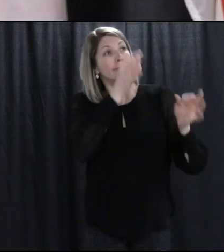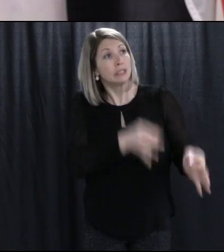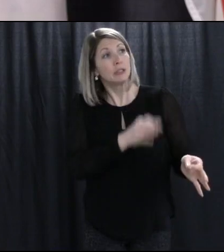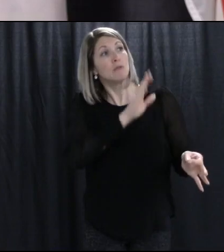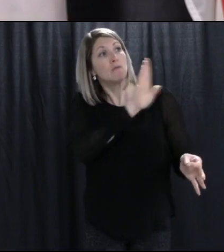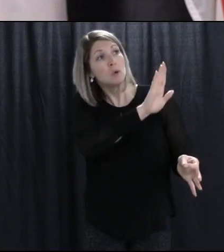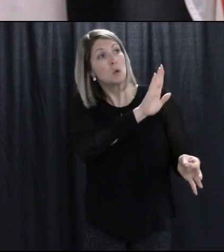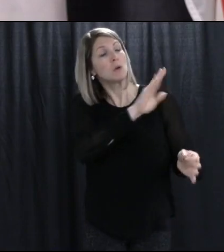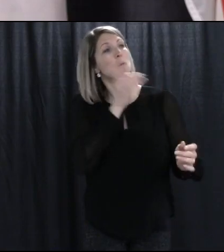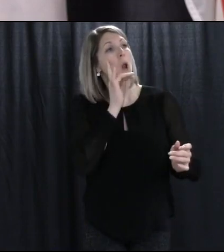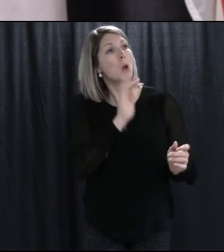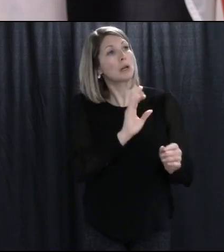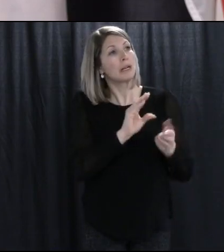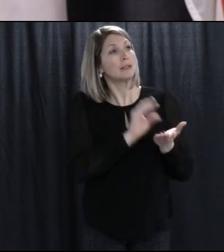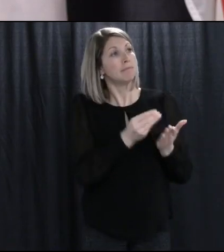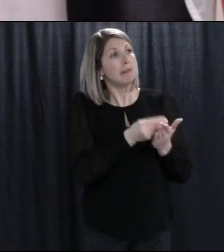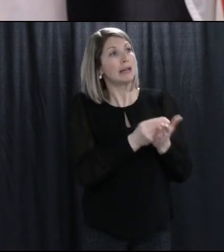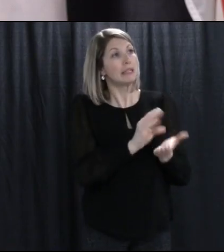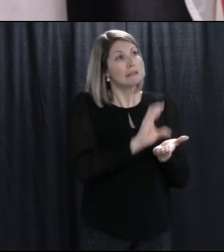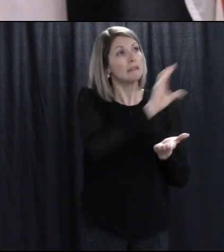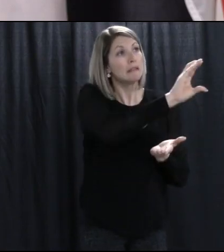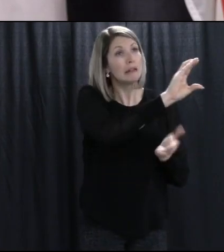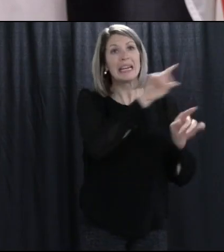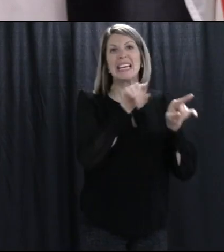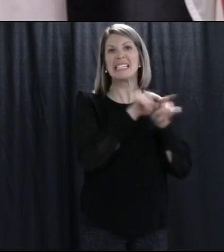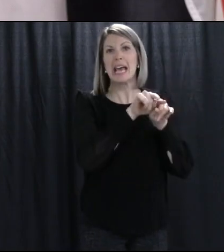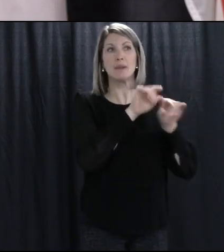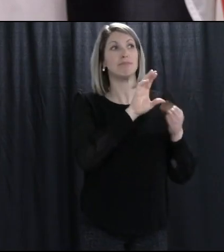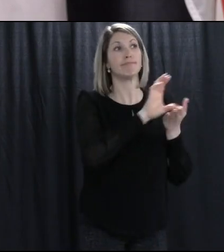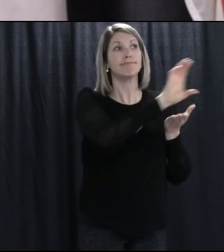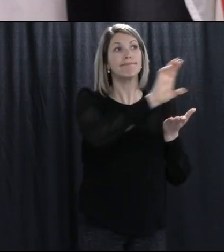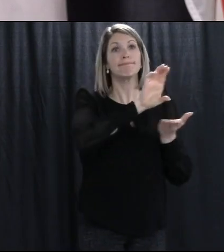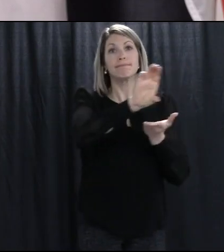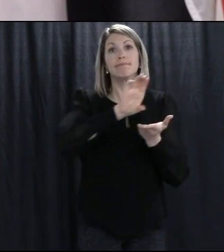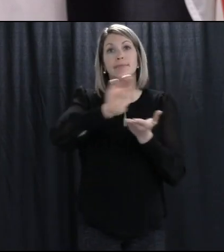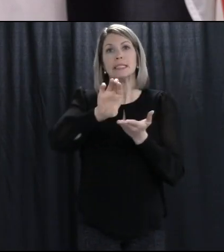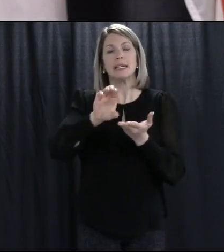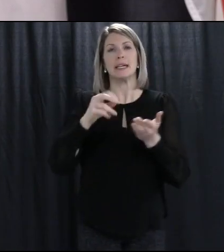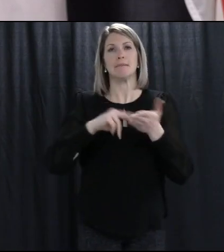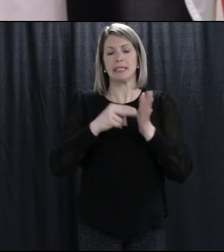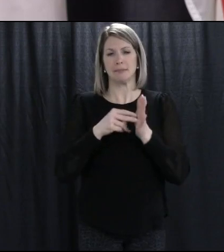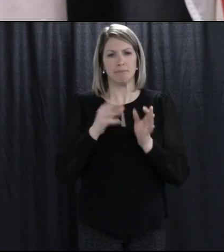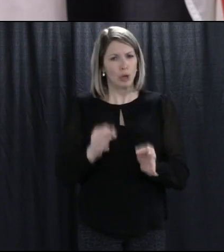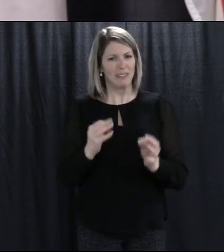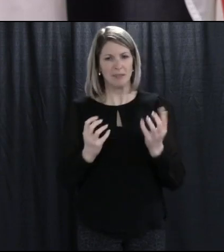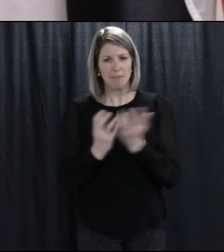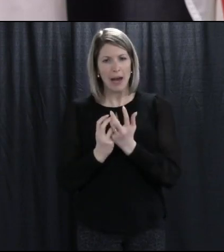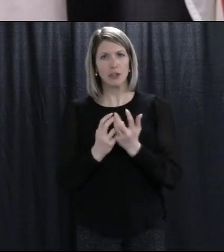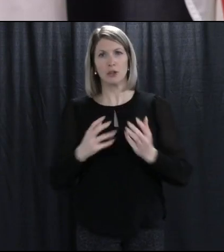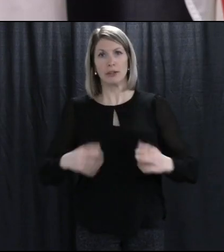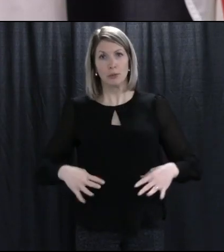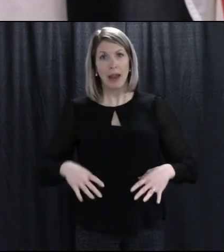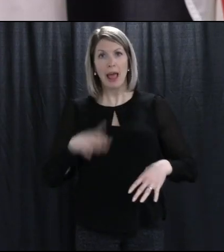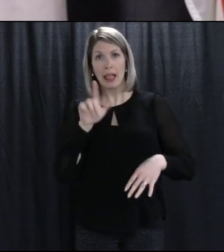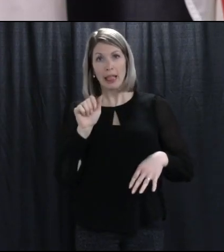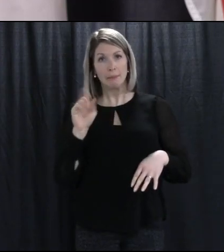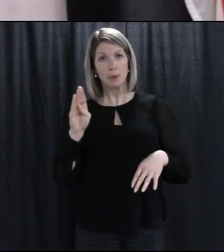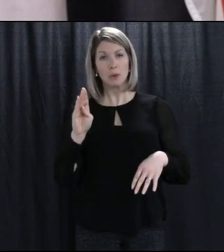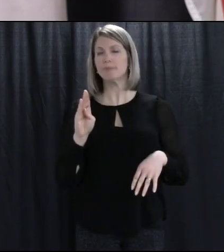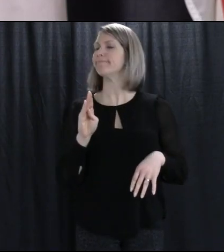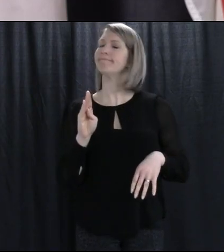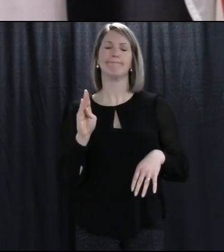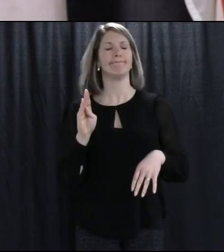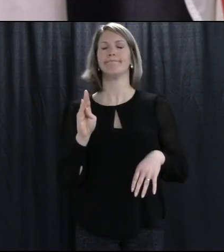one territory does not necessarily mean that it will work for Newfoundland and Labrador. And in saying